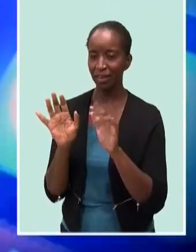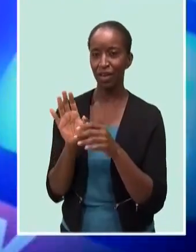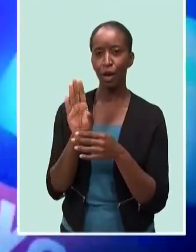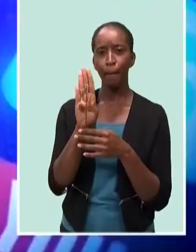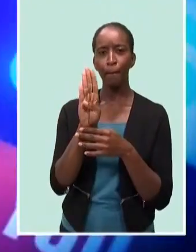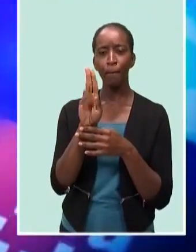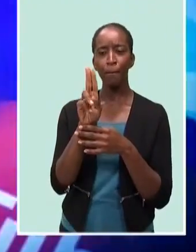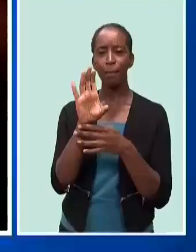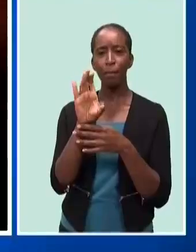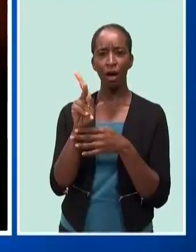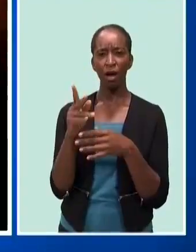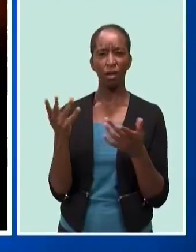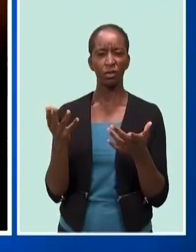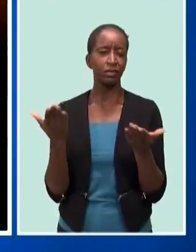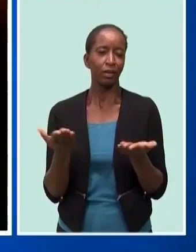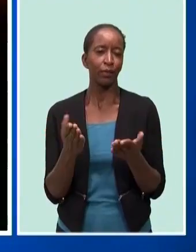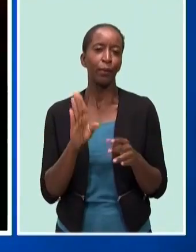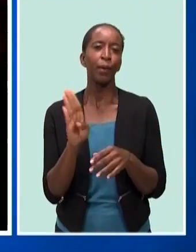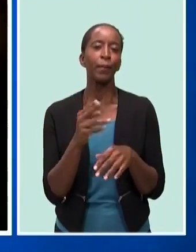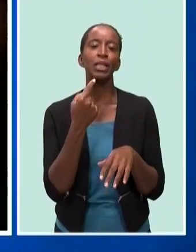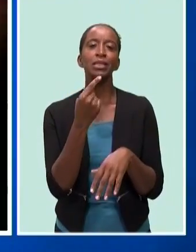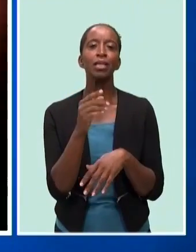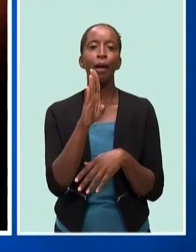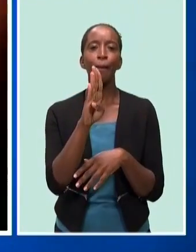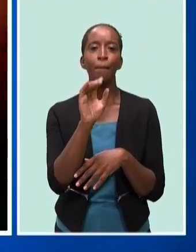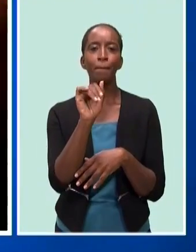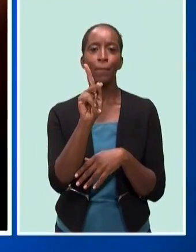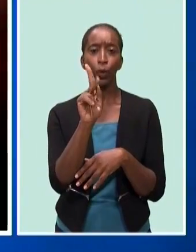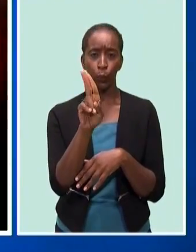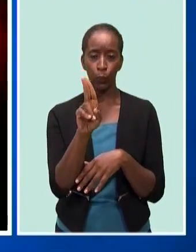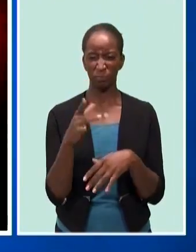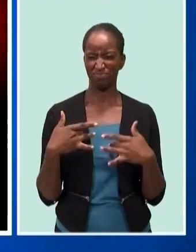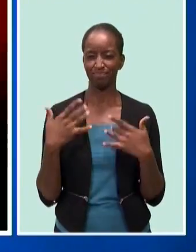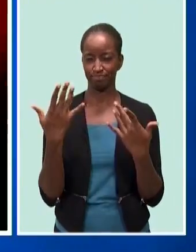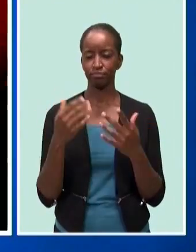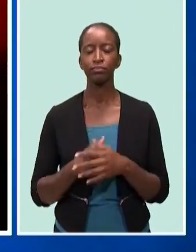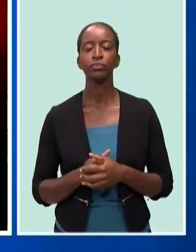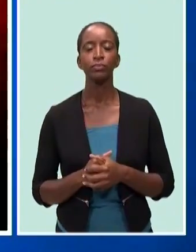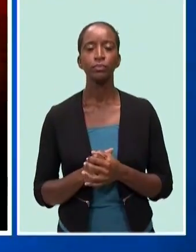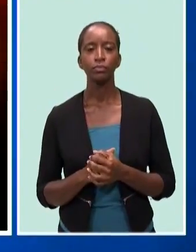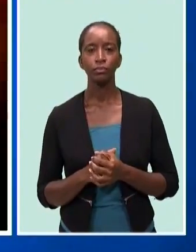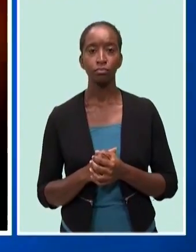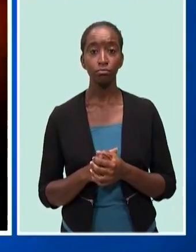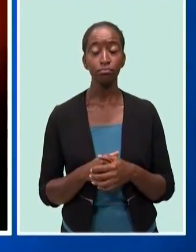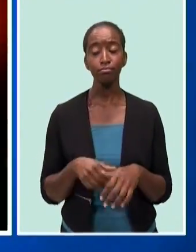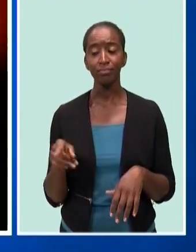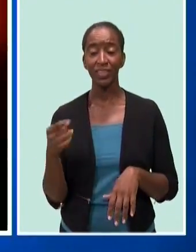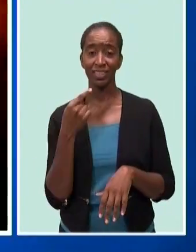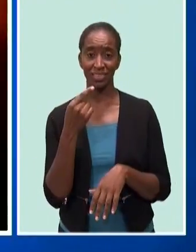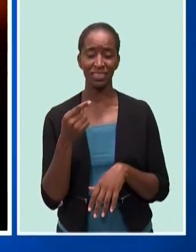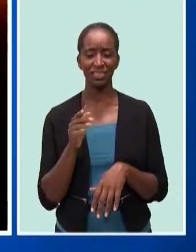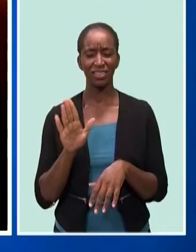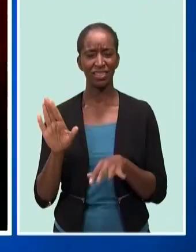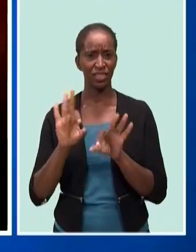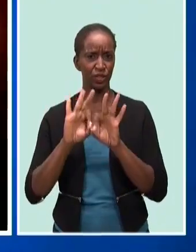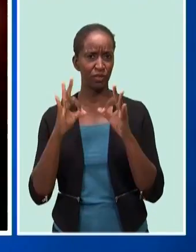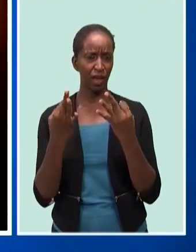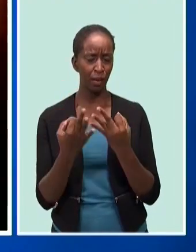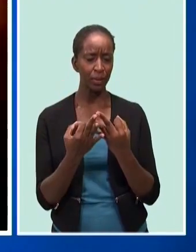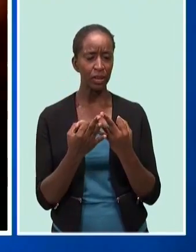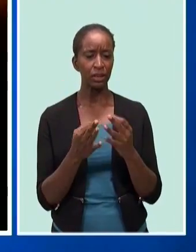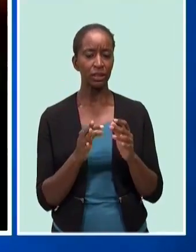request, and I gave him the kind of funeral that he wanted, which as president I had to approve.